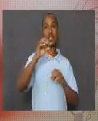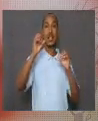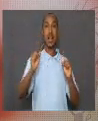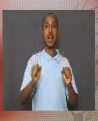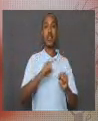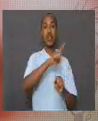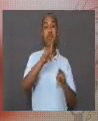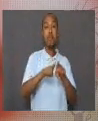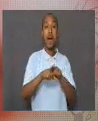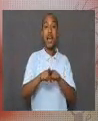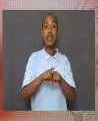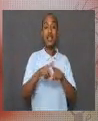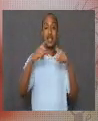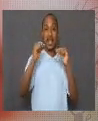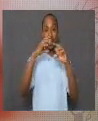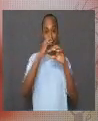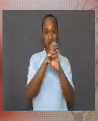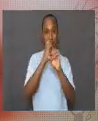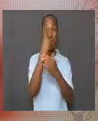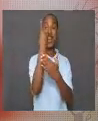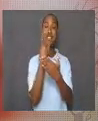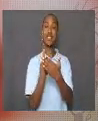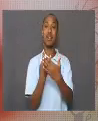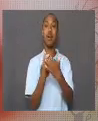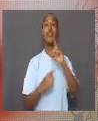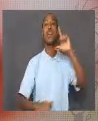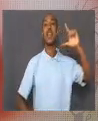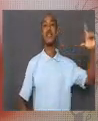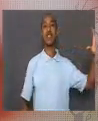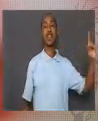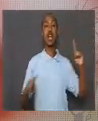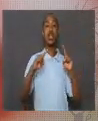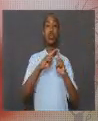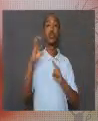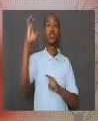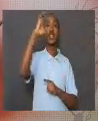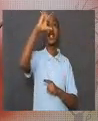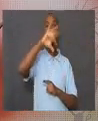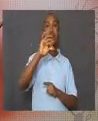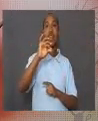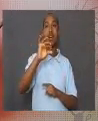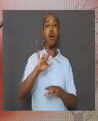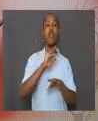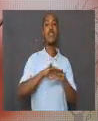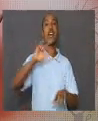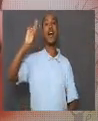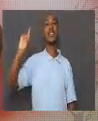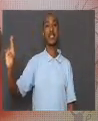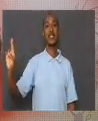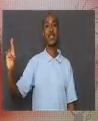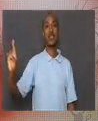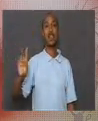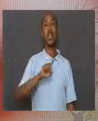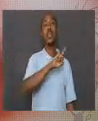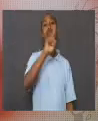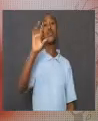you match the experiments listed on the left to the discoveries on the right?